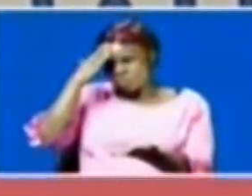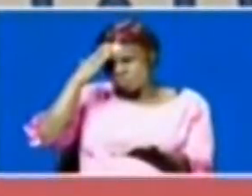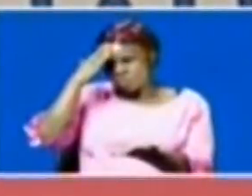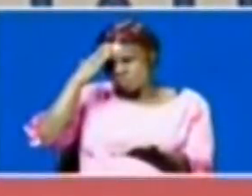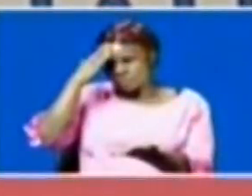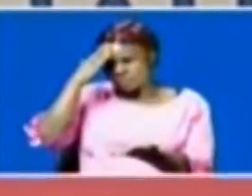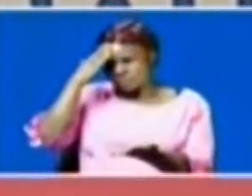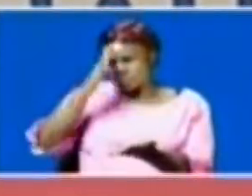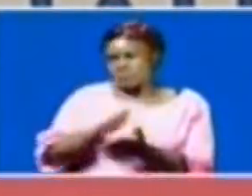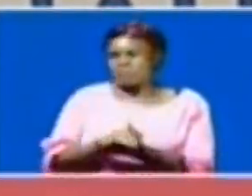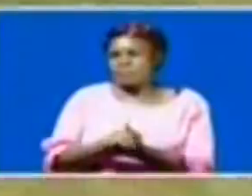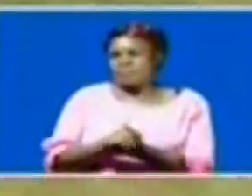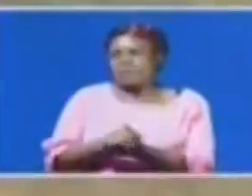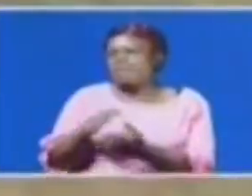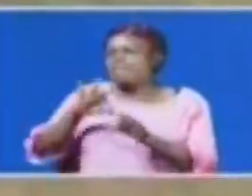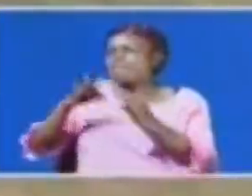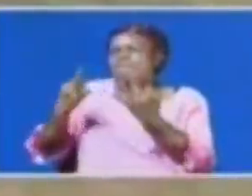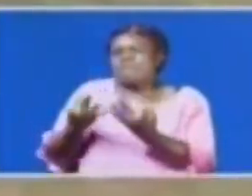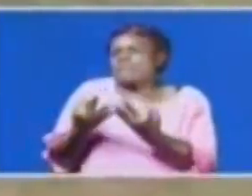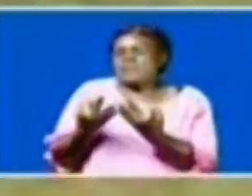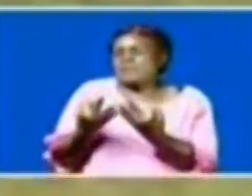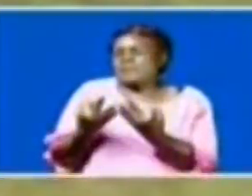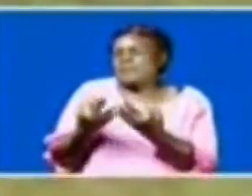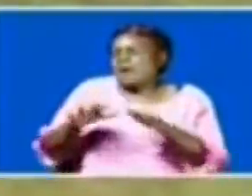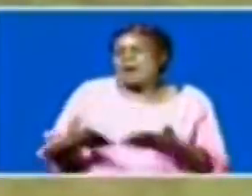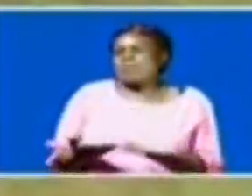Ben. How has Sharon's family been taking this, Kevin?